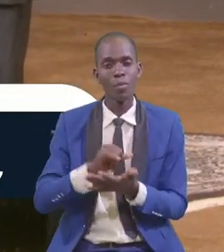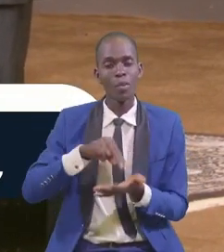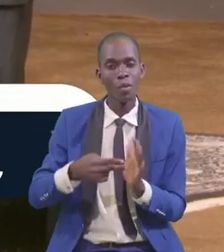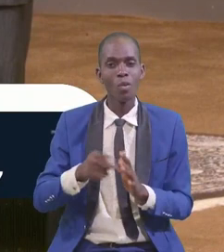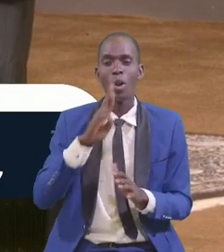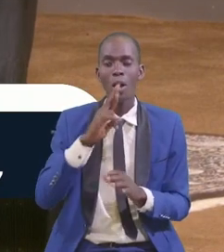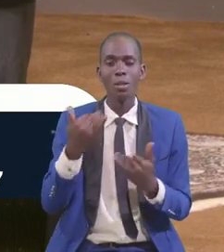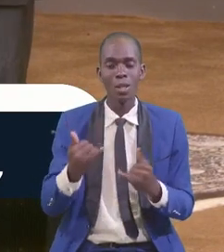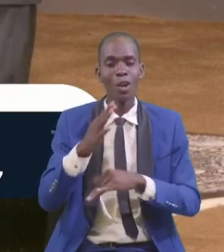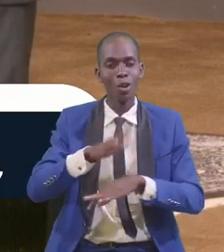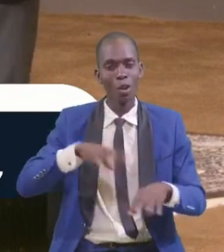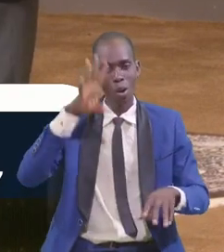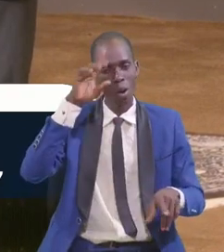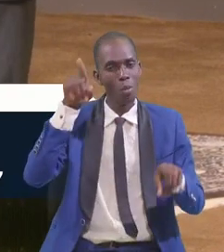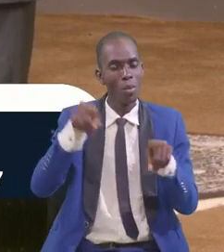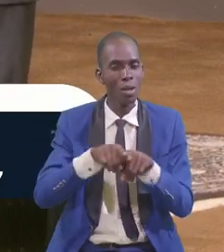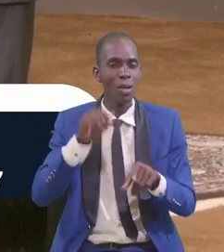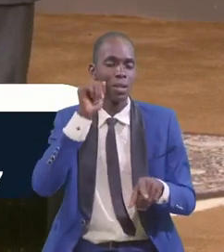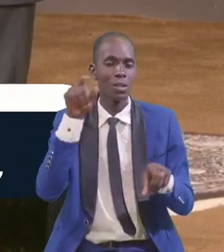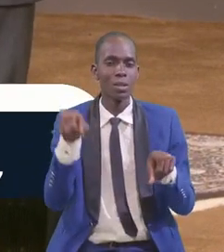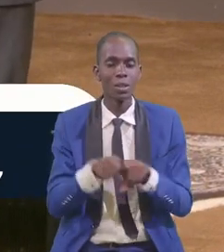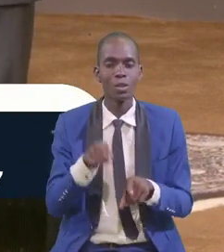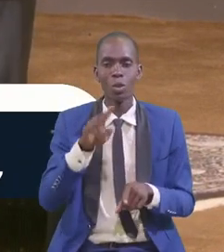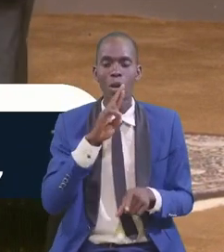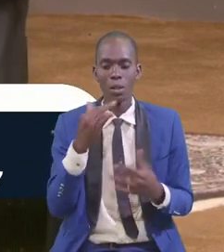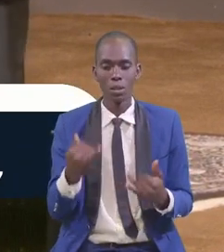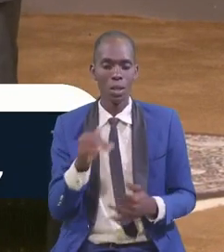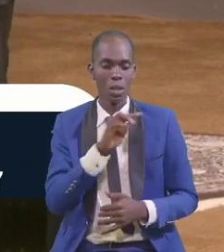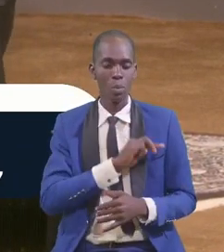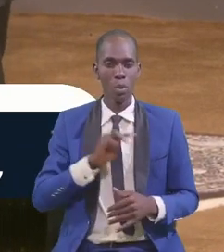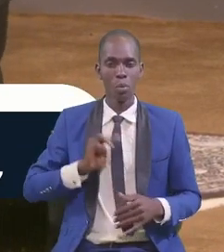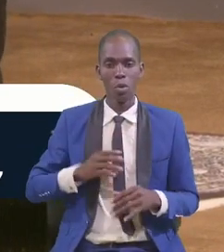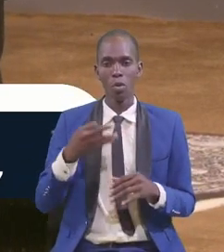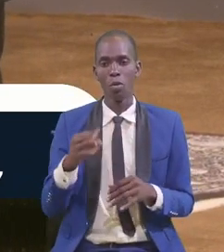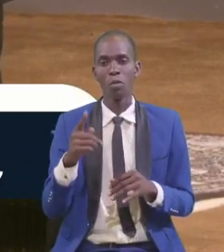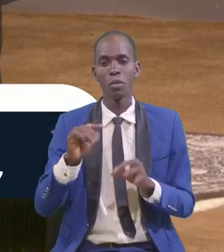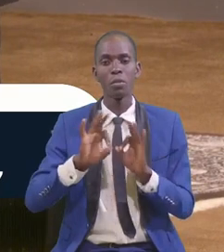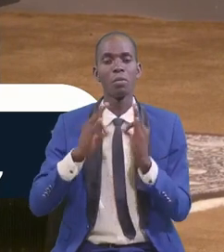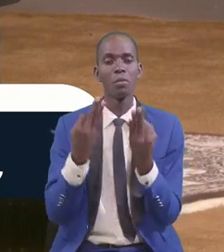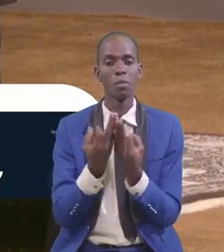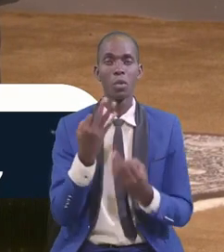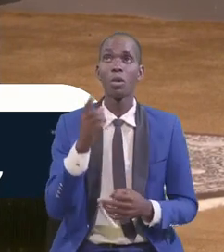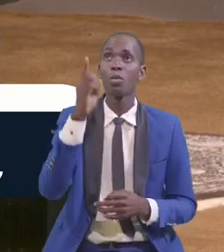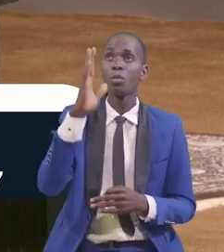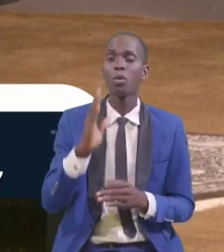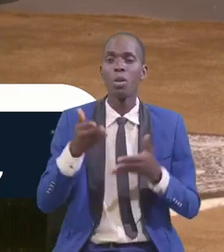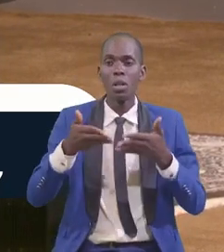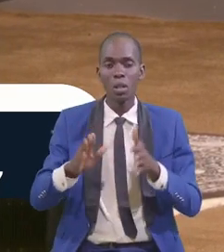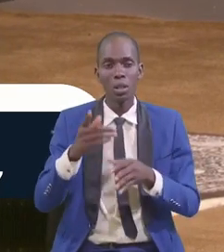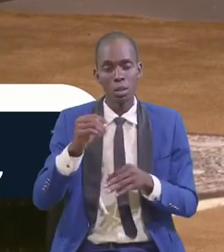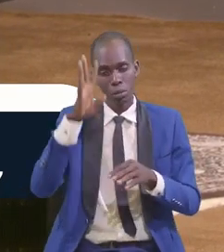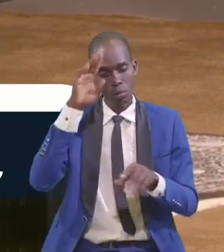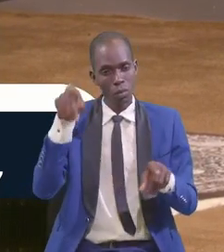That means you are a sister. That means you are a member of the family of God. Let the brother of low